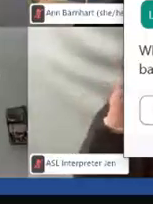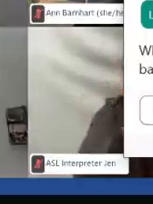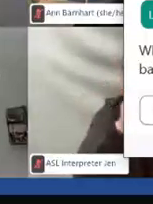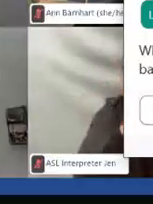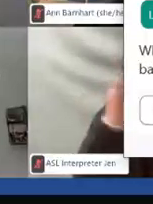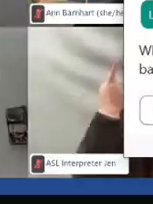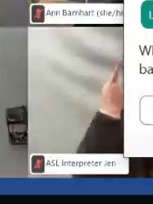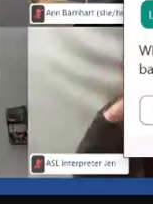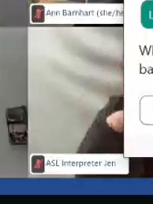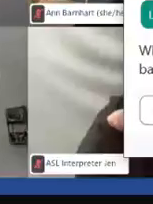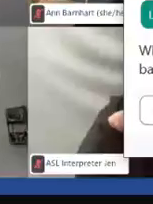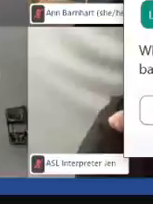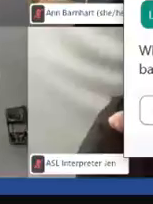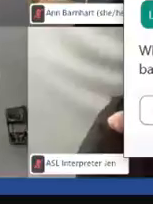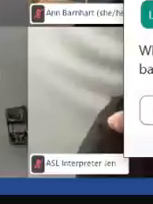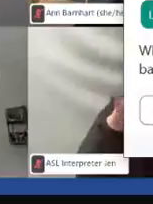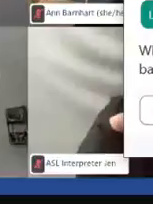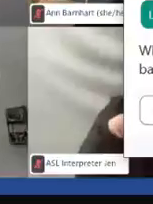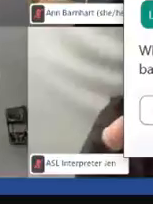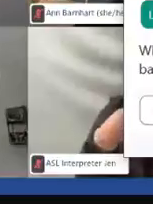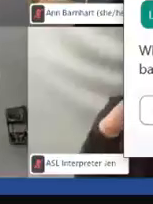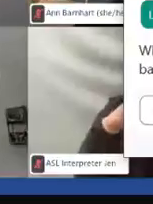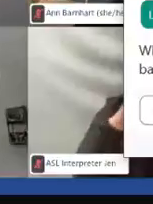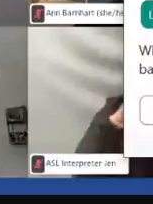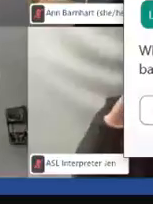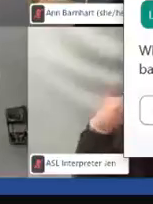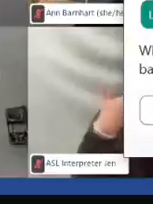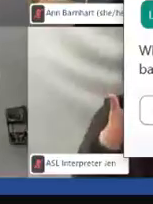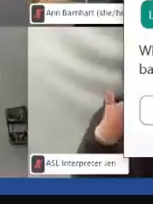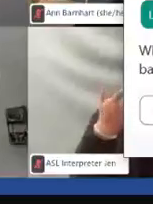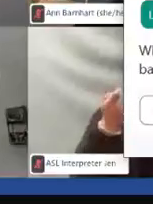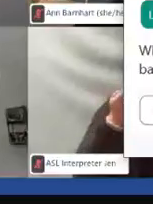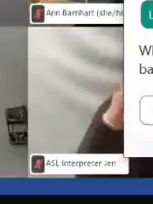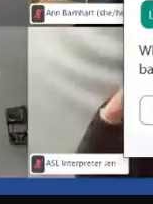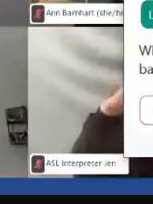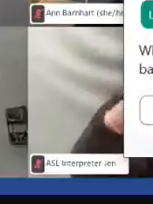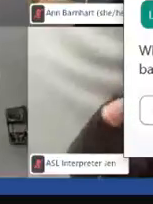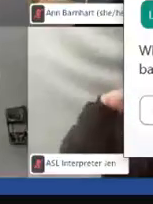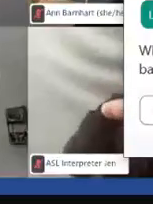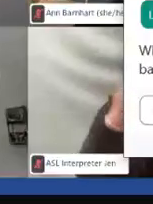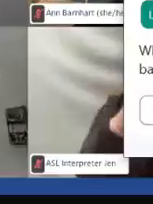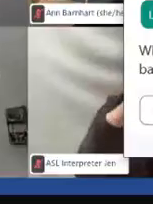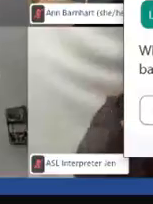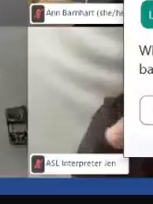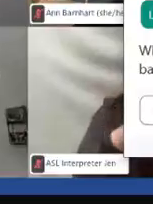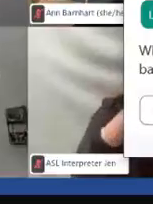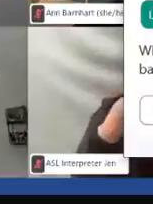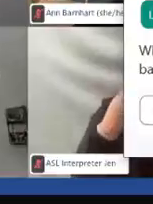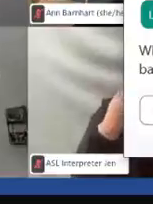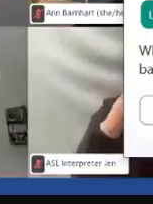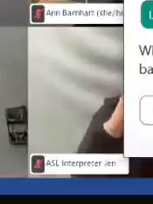a consent agenda. And you guys have a handout that kind of talks a little bit about this. And what this would do in terms